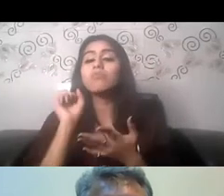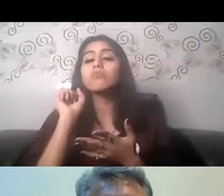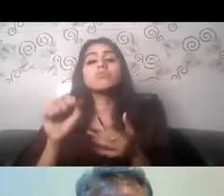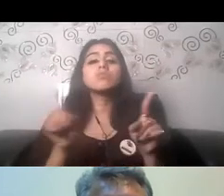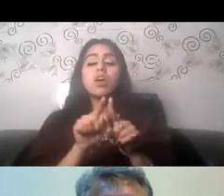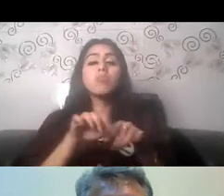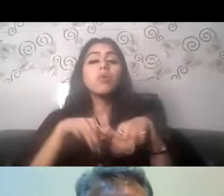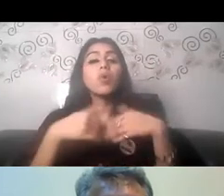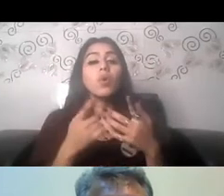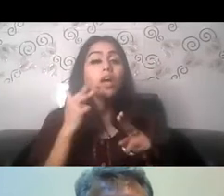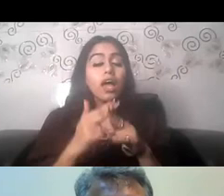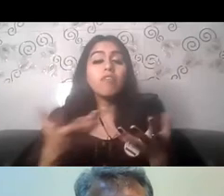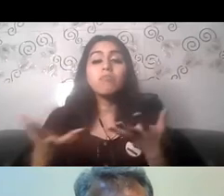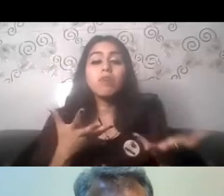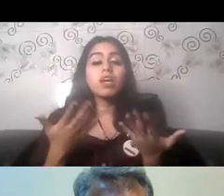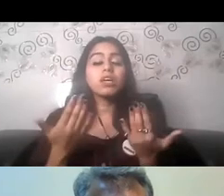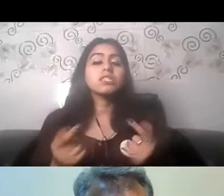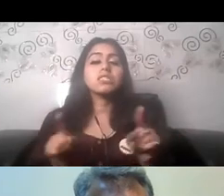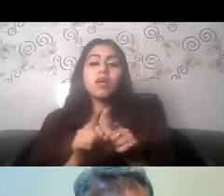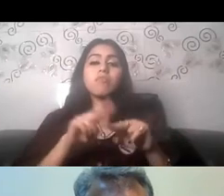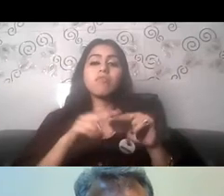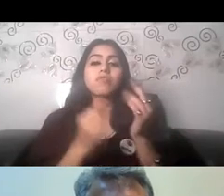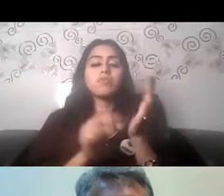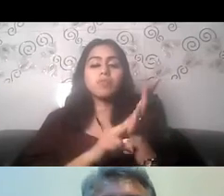approach the market here for fundraising?